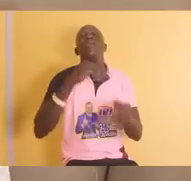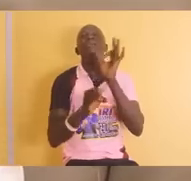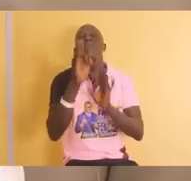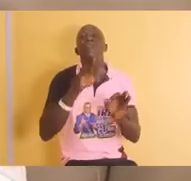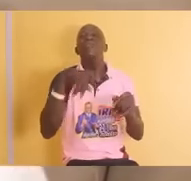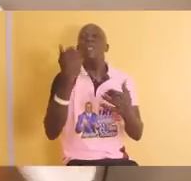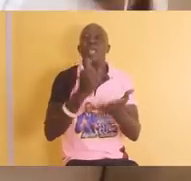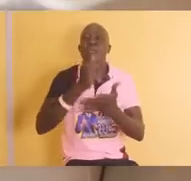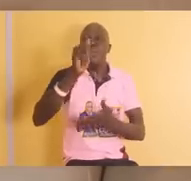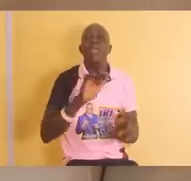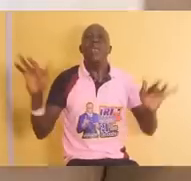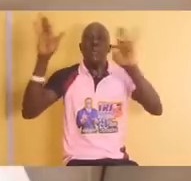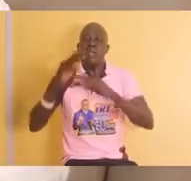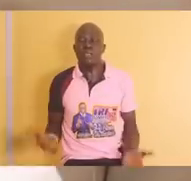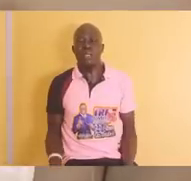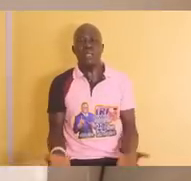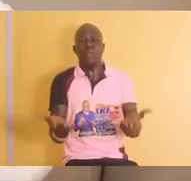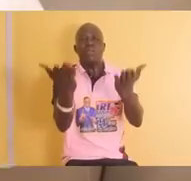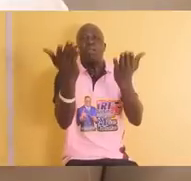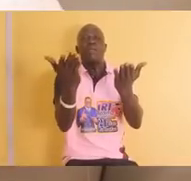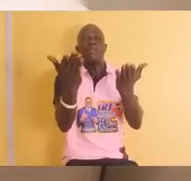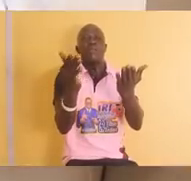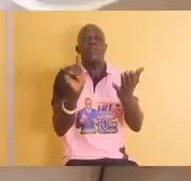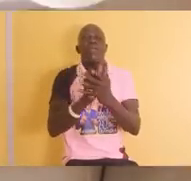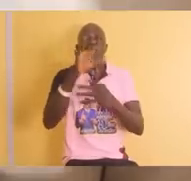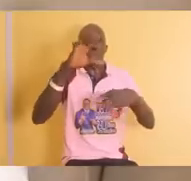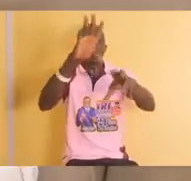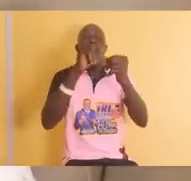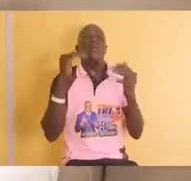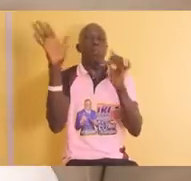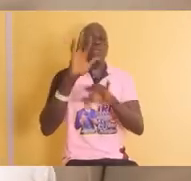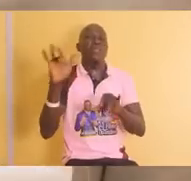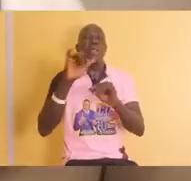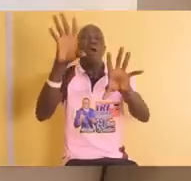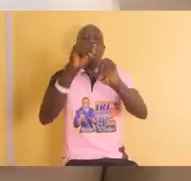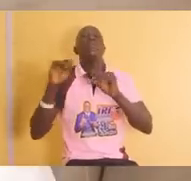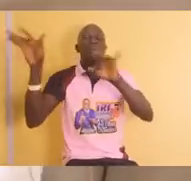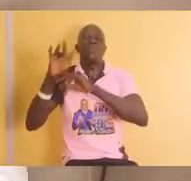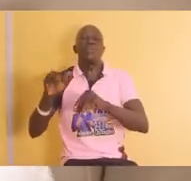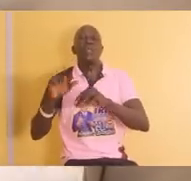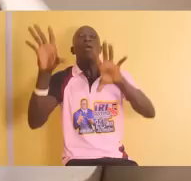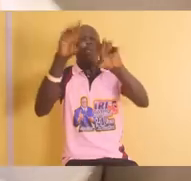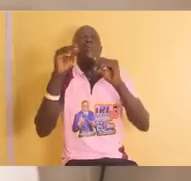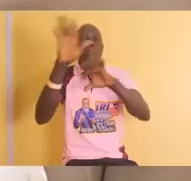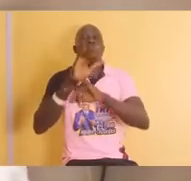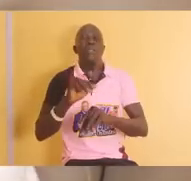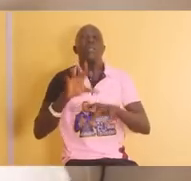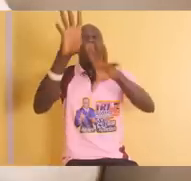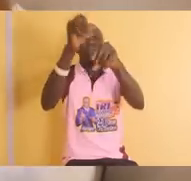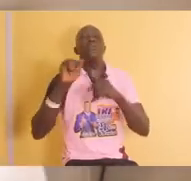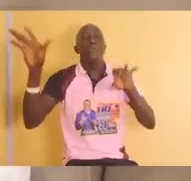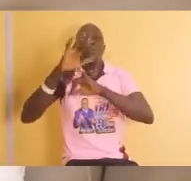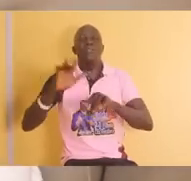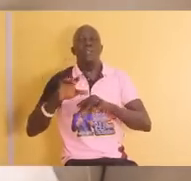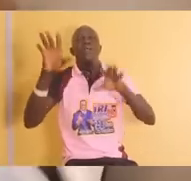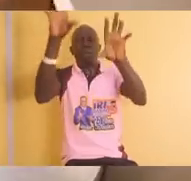sabe. Anu gba ye di de. Amen. O ti ra anu gba. Amen. O ti ra anu gba. Amen. O ti ra anu gba. Amen. O ti ra